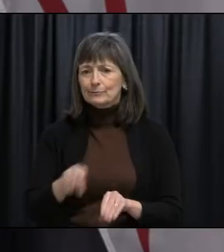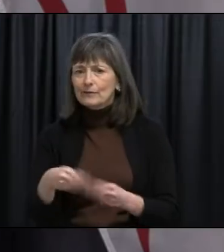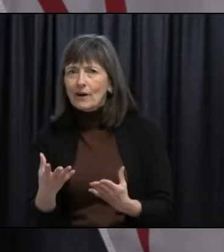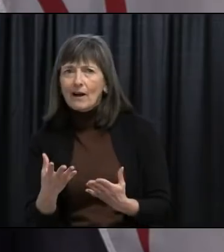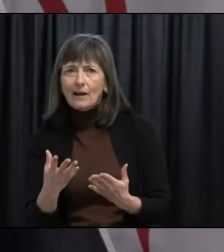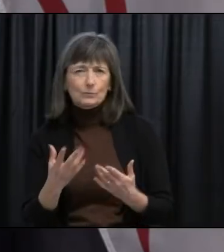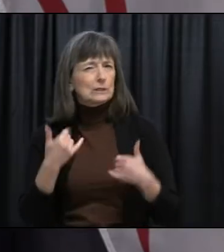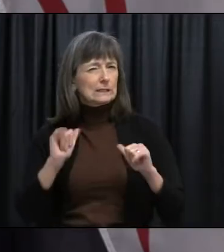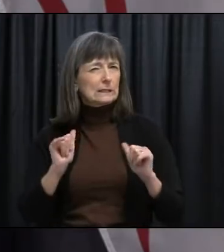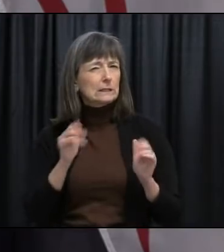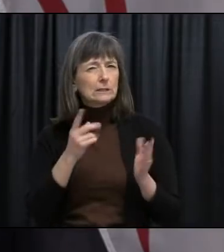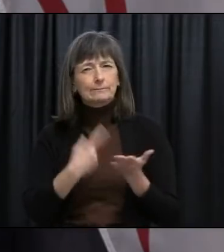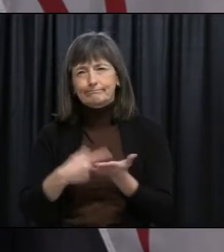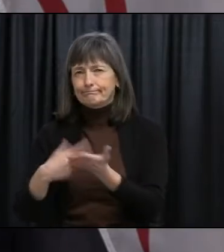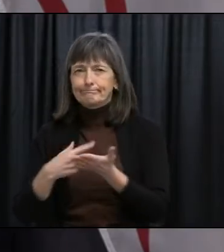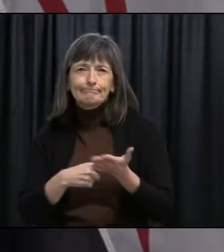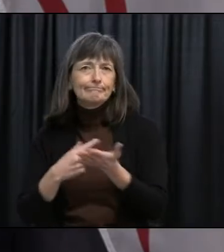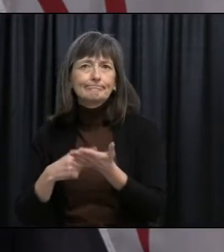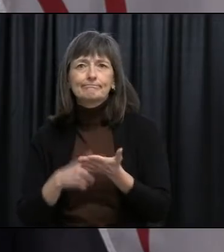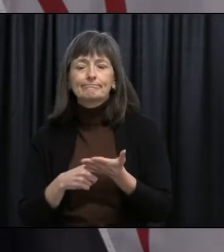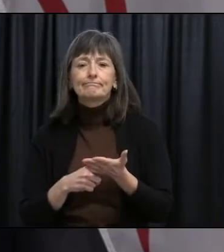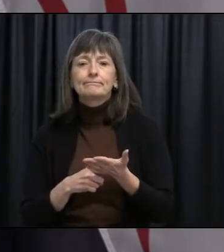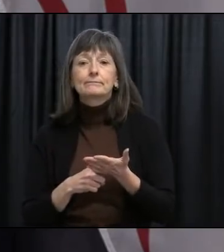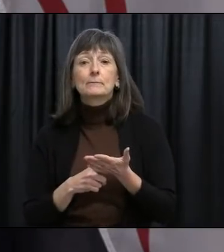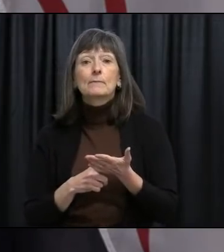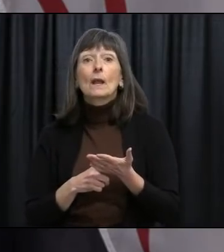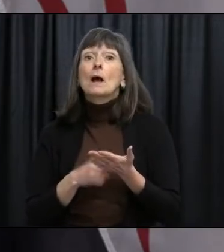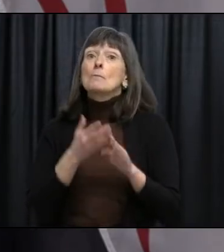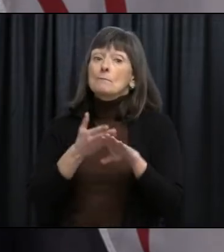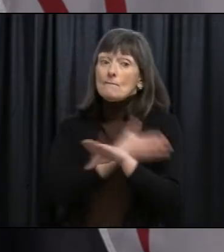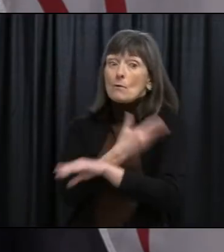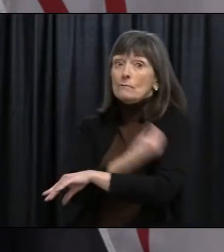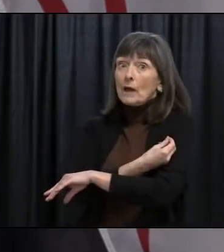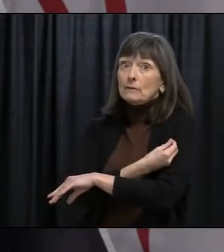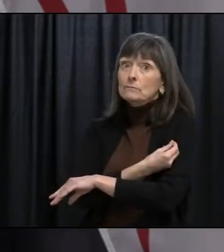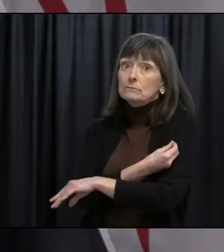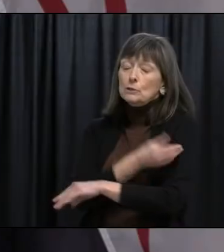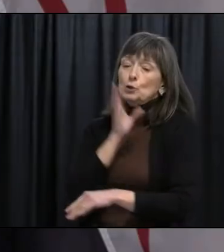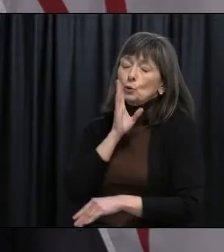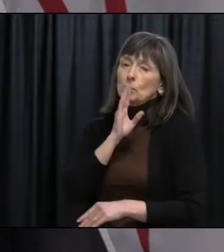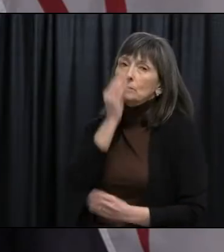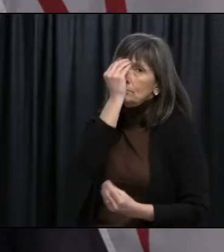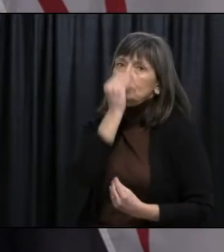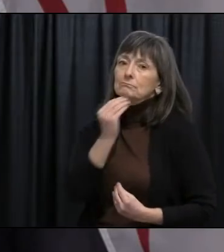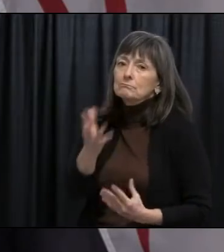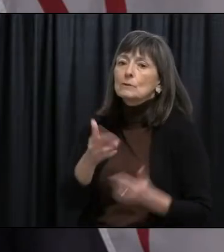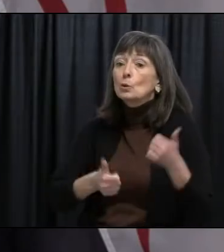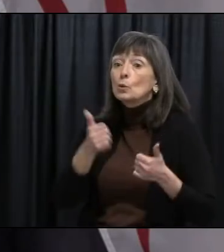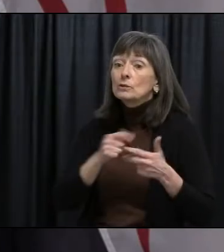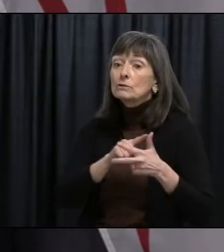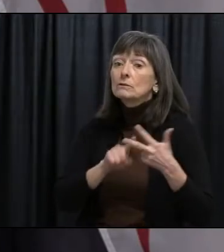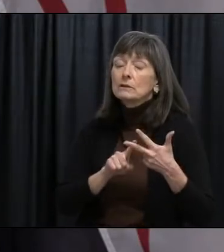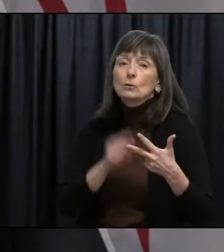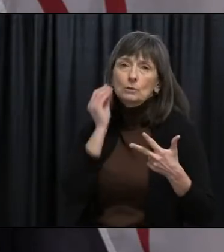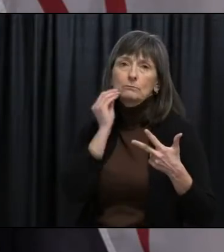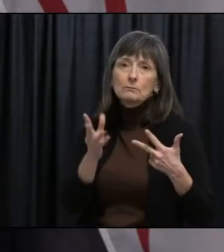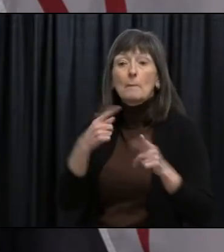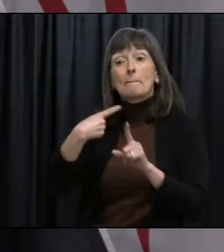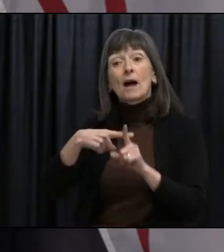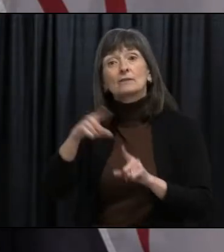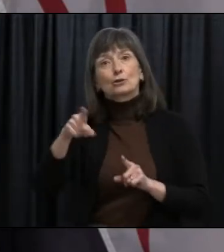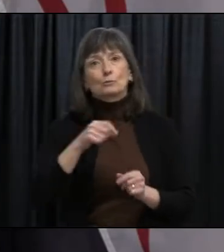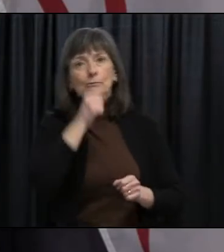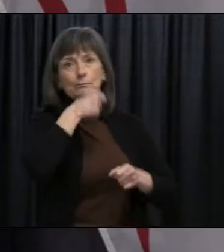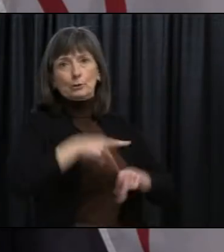anybody who, people will know which vaccine they're receiving and they'll have to consent to their vaccine. That's standard with any